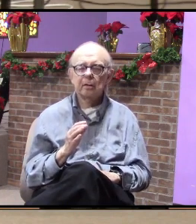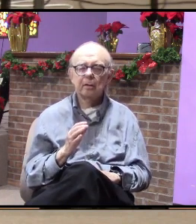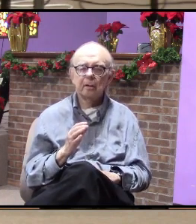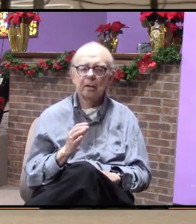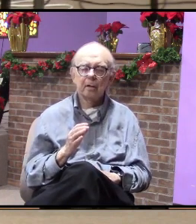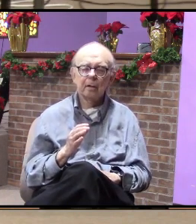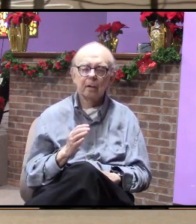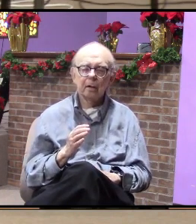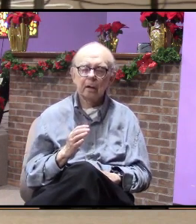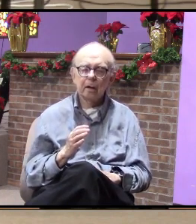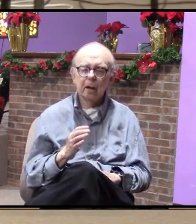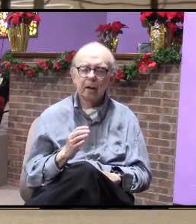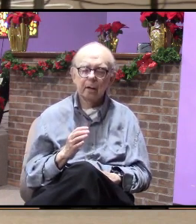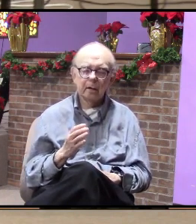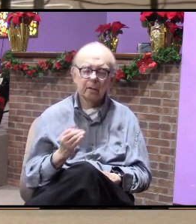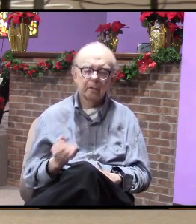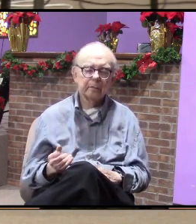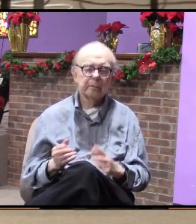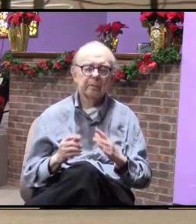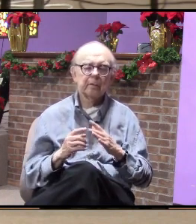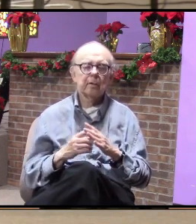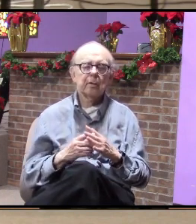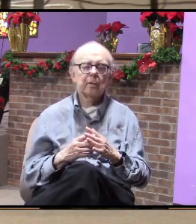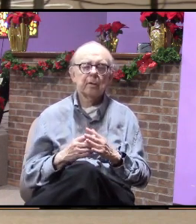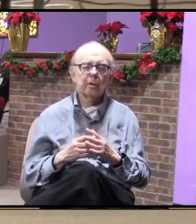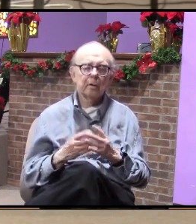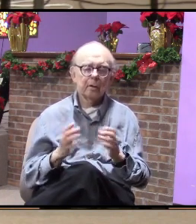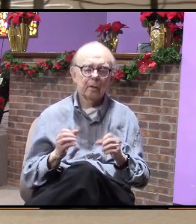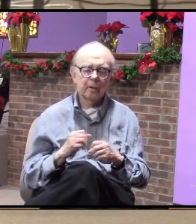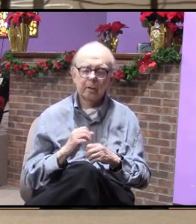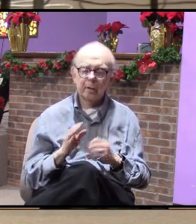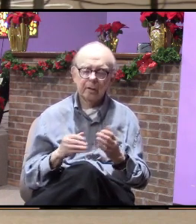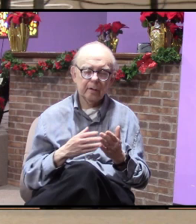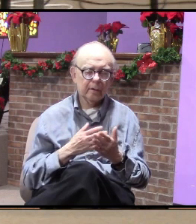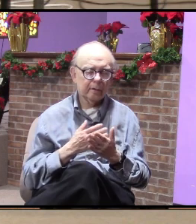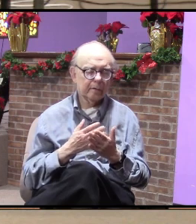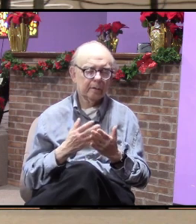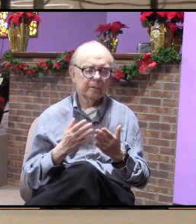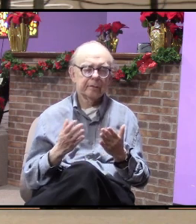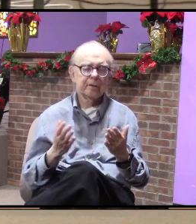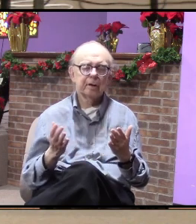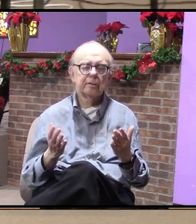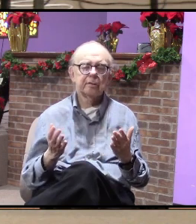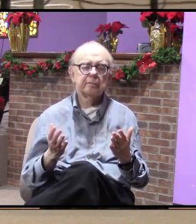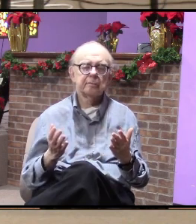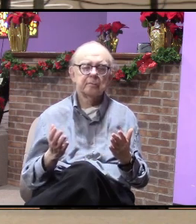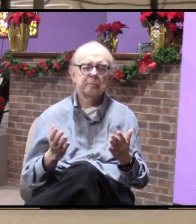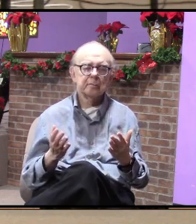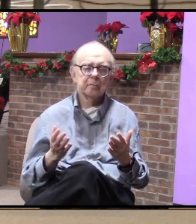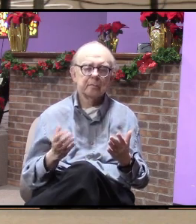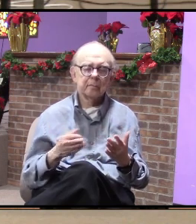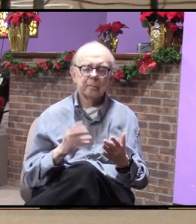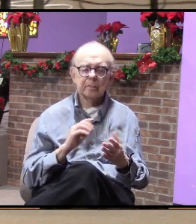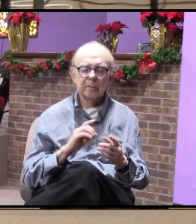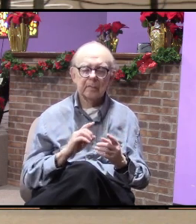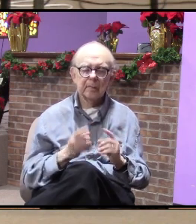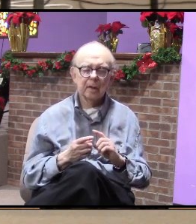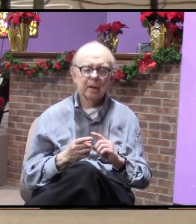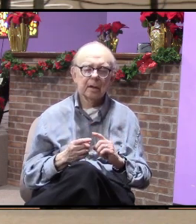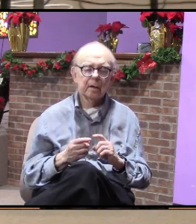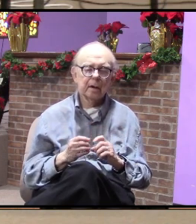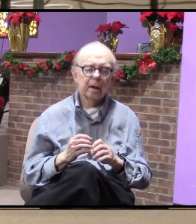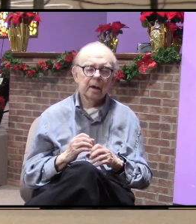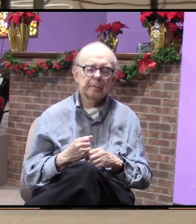now began, after creating all of this, He then turns around and creates